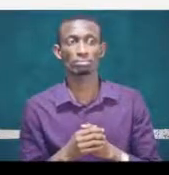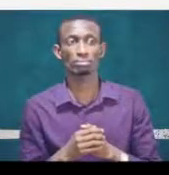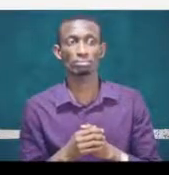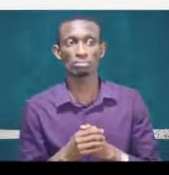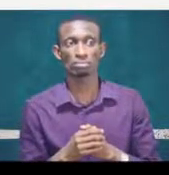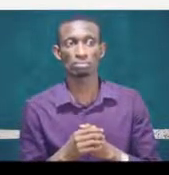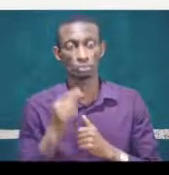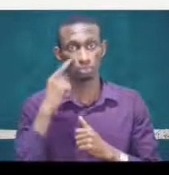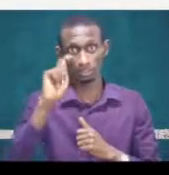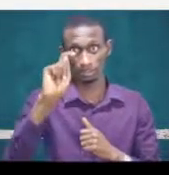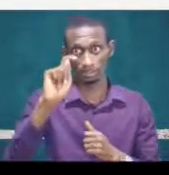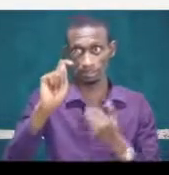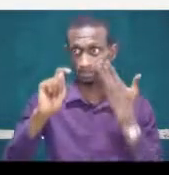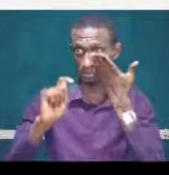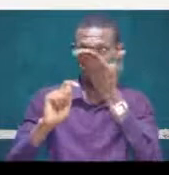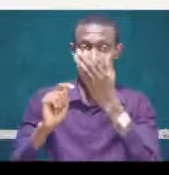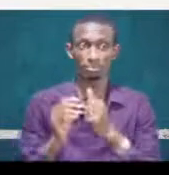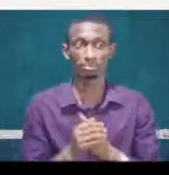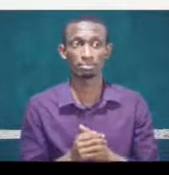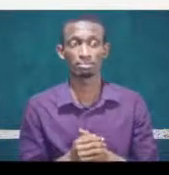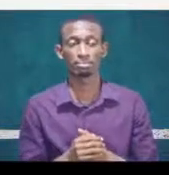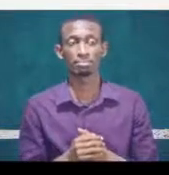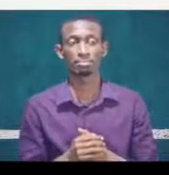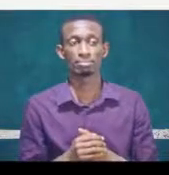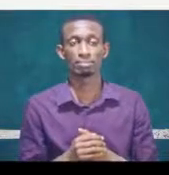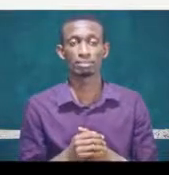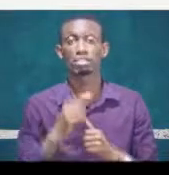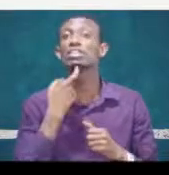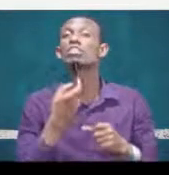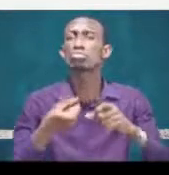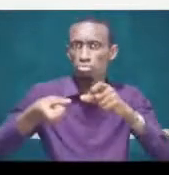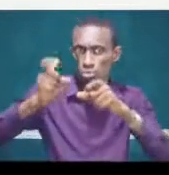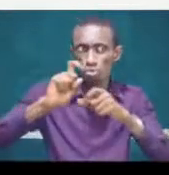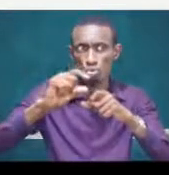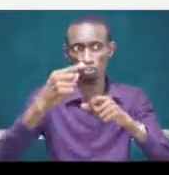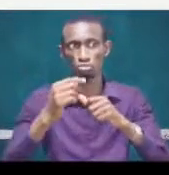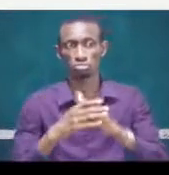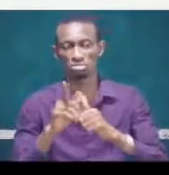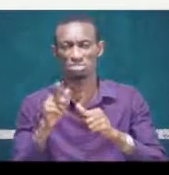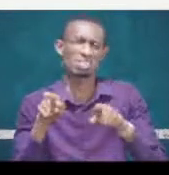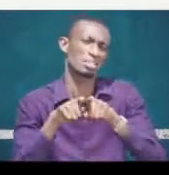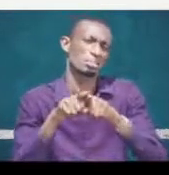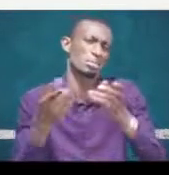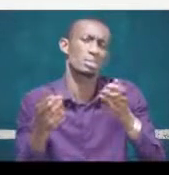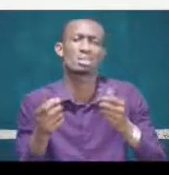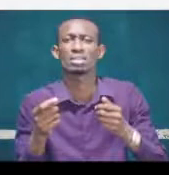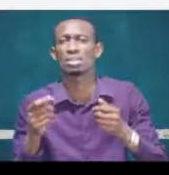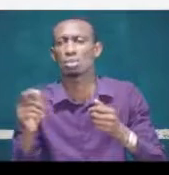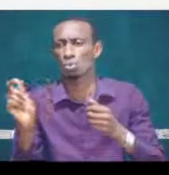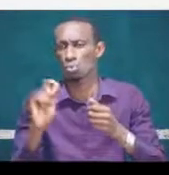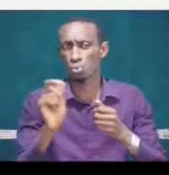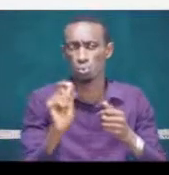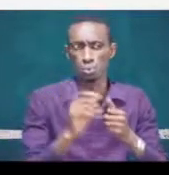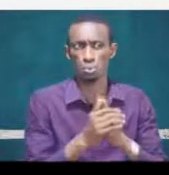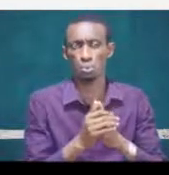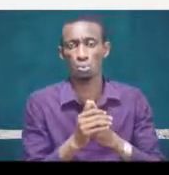this is where our T is. Now we're going to add G. So it's like you're writing your postal codes and you're